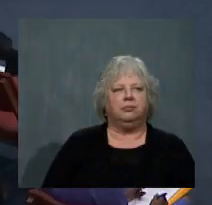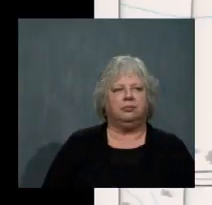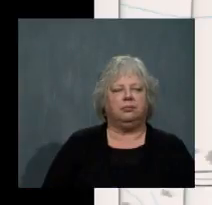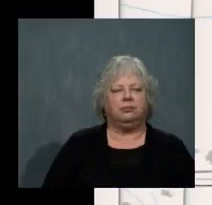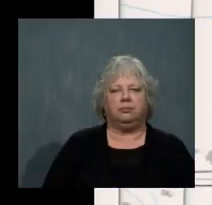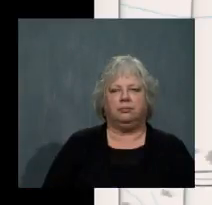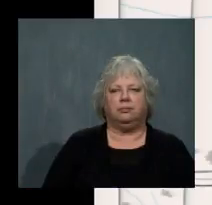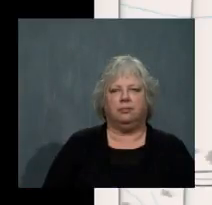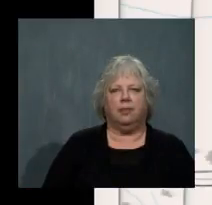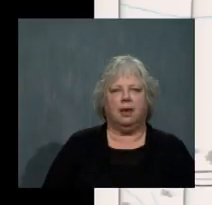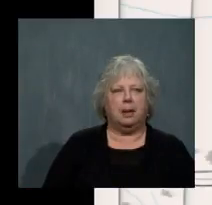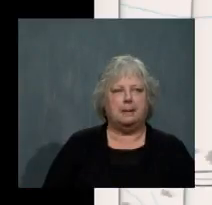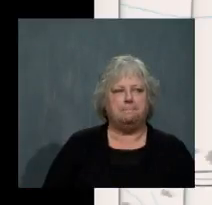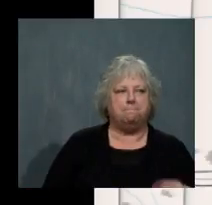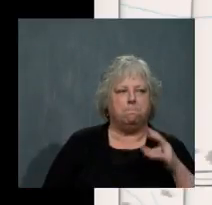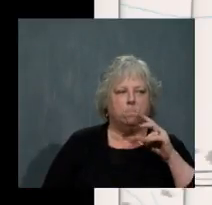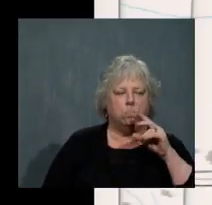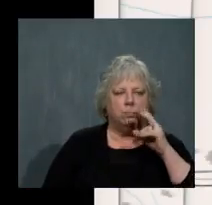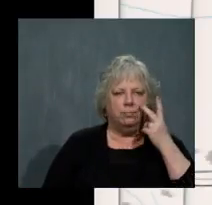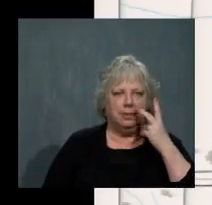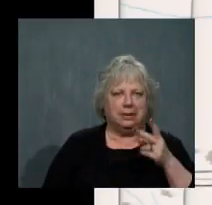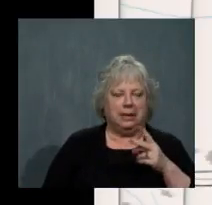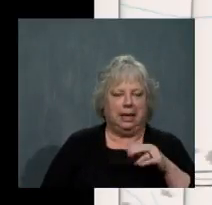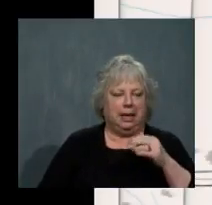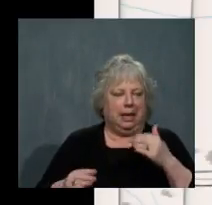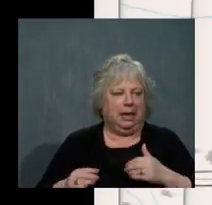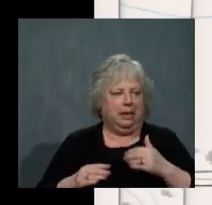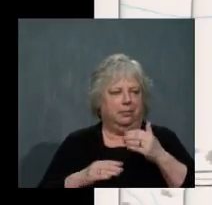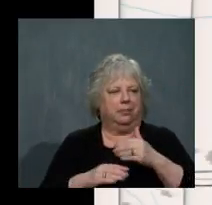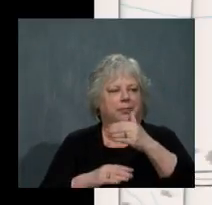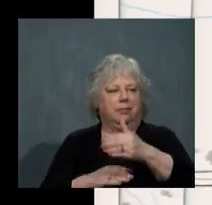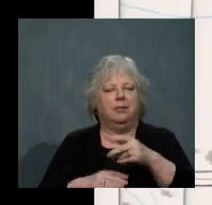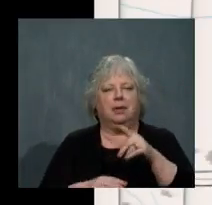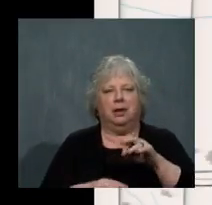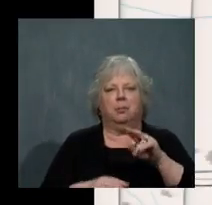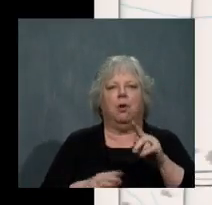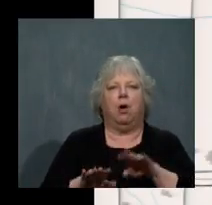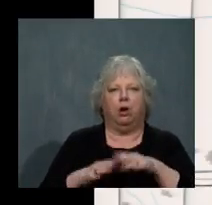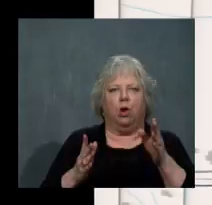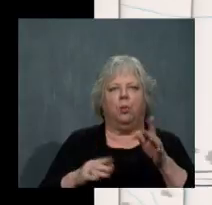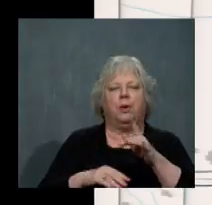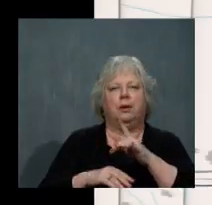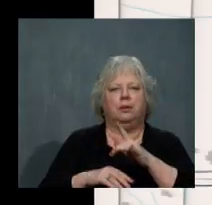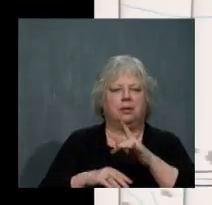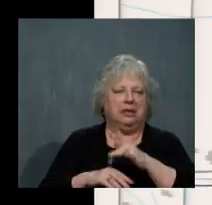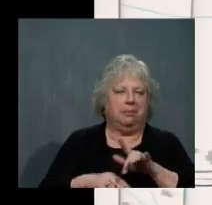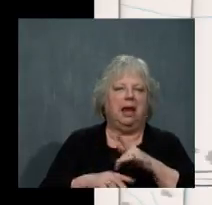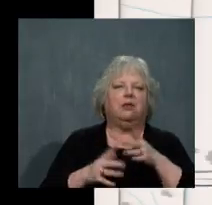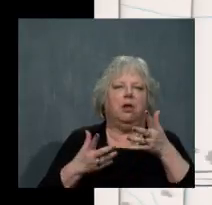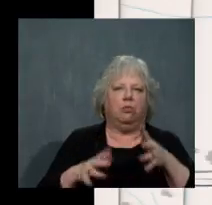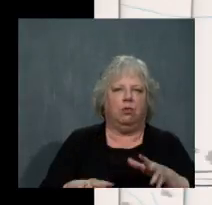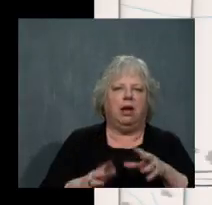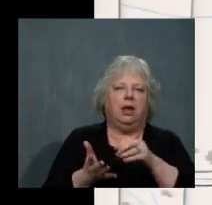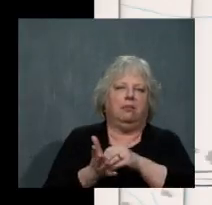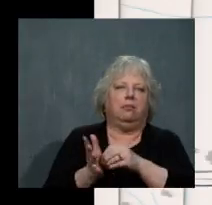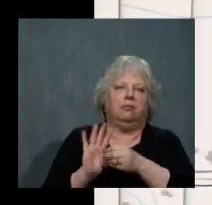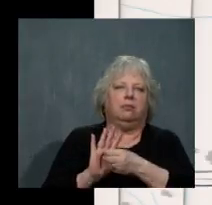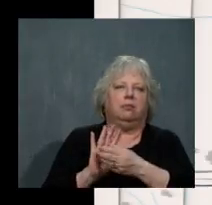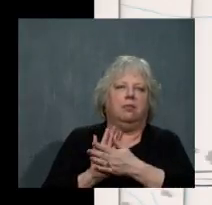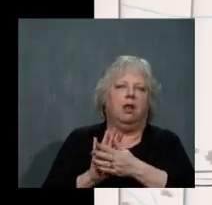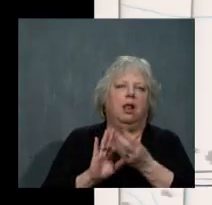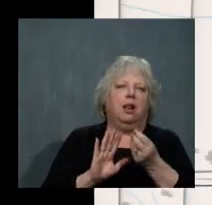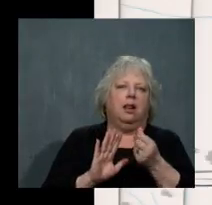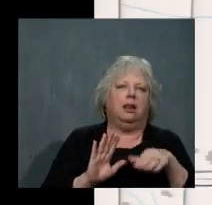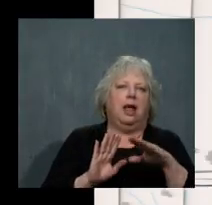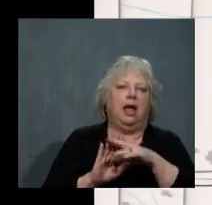If you look over just on your screen to either side, you'll see that it is park open space Okay. already on the land use. Okay. So